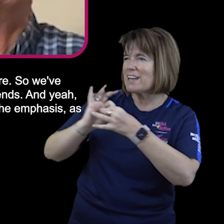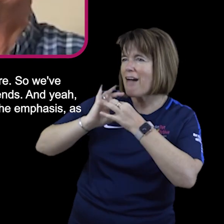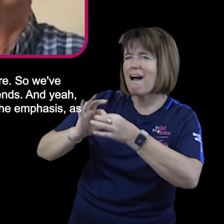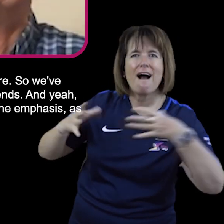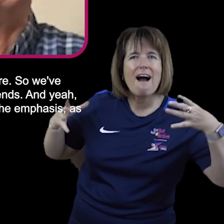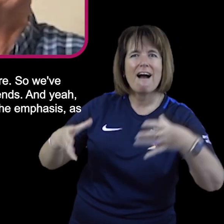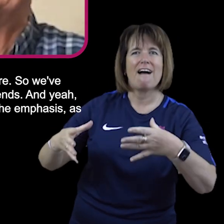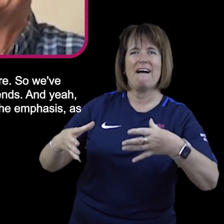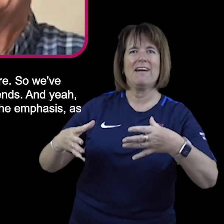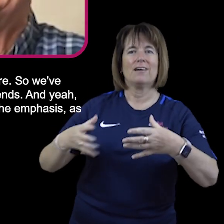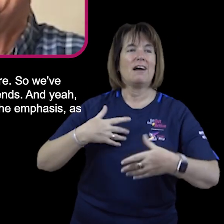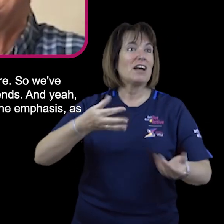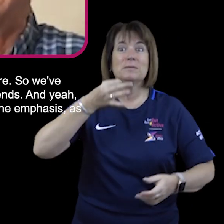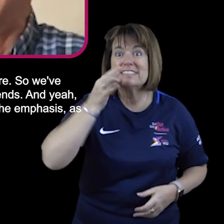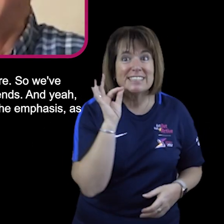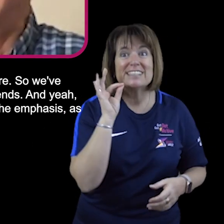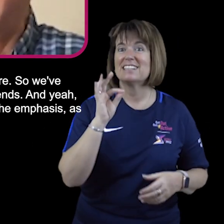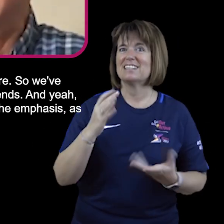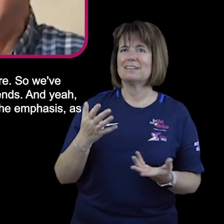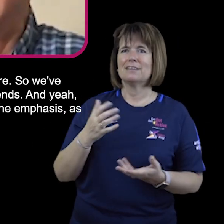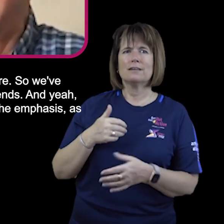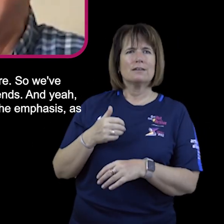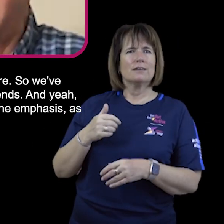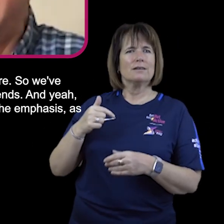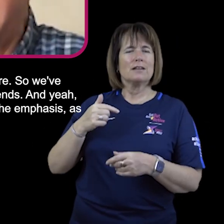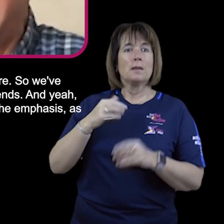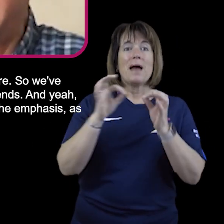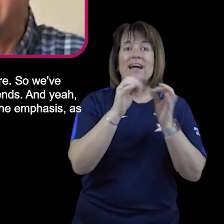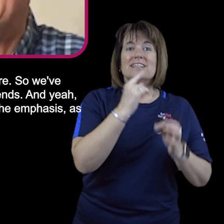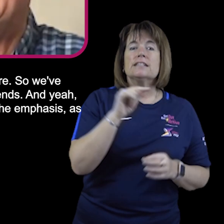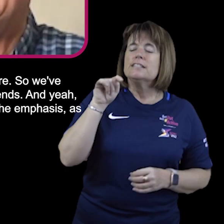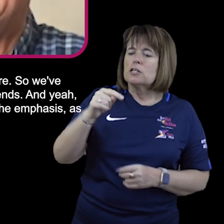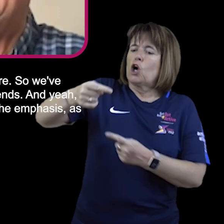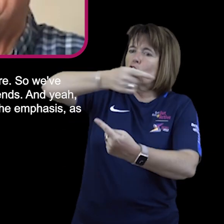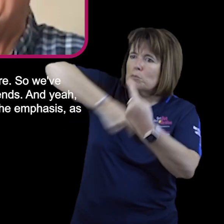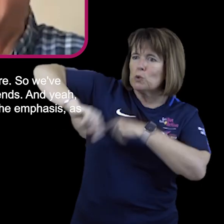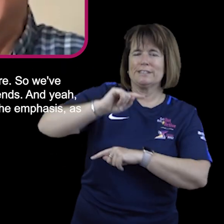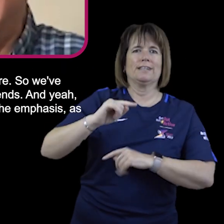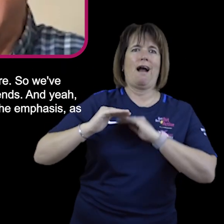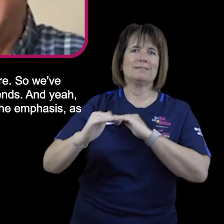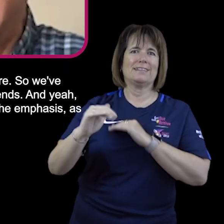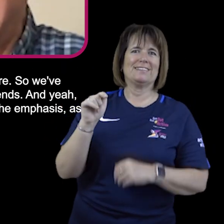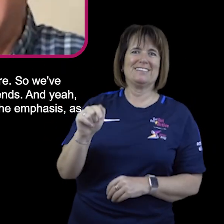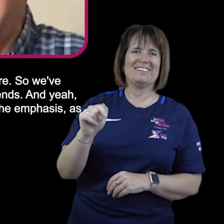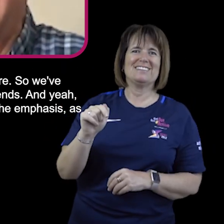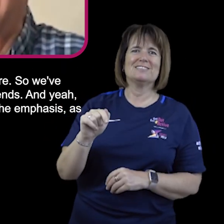And yeah, I've made some really good friends there. We're working together. We make a cup of